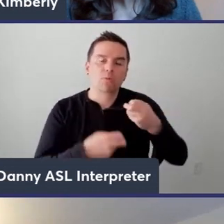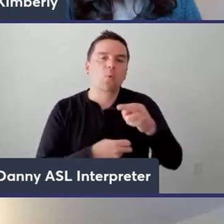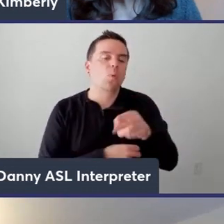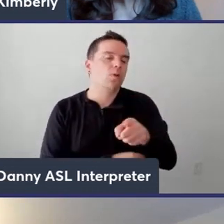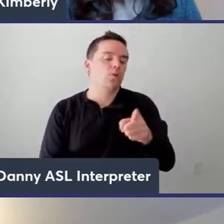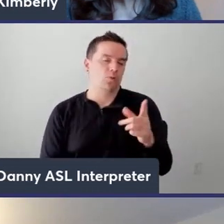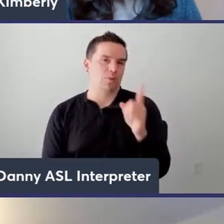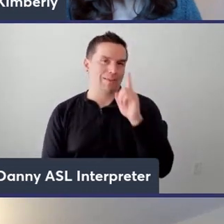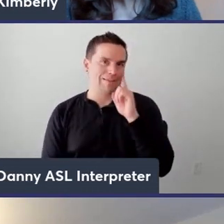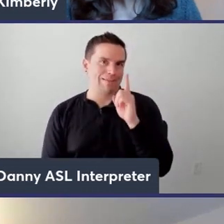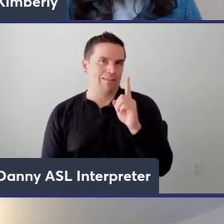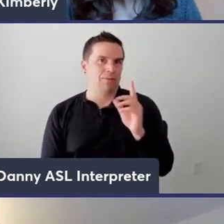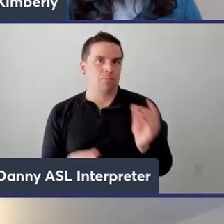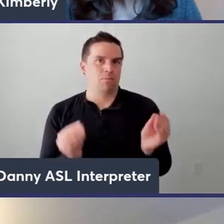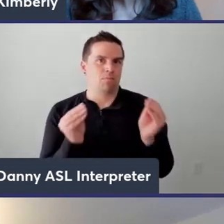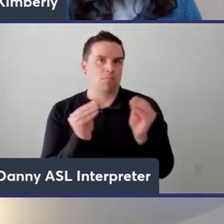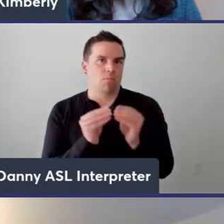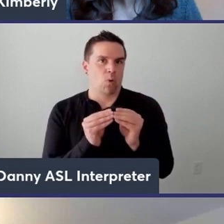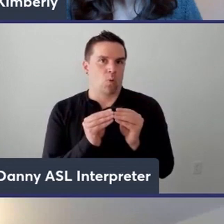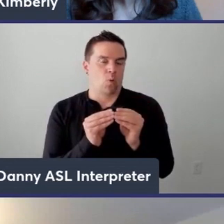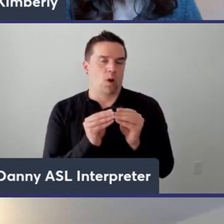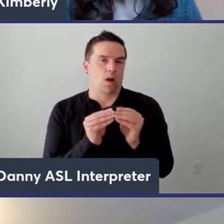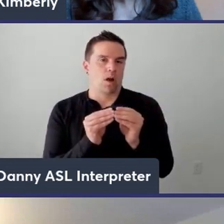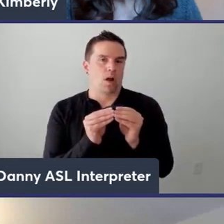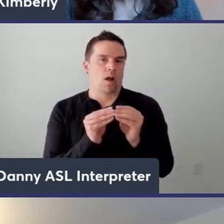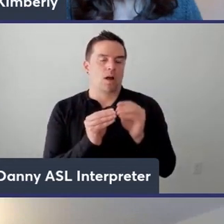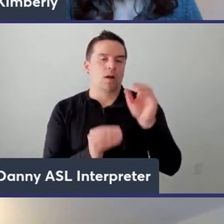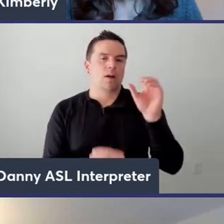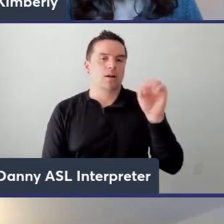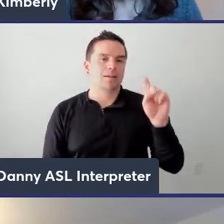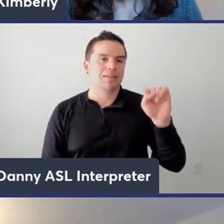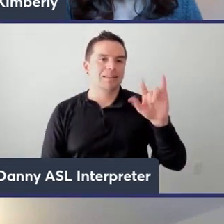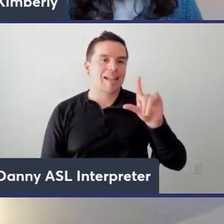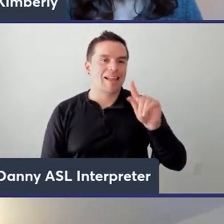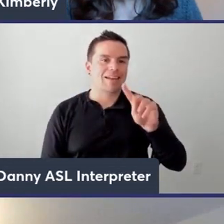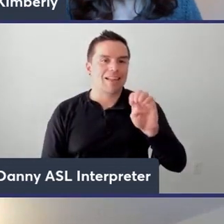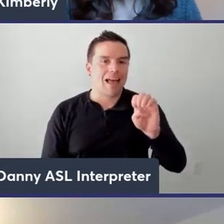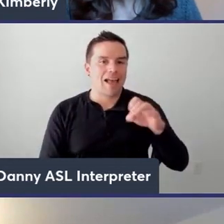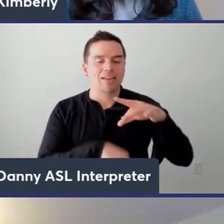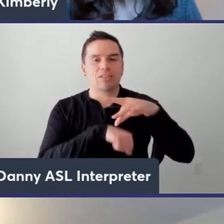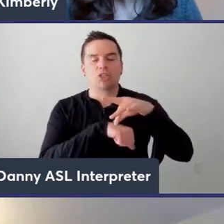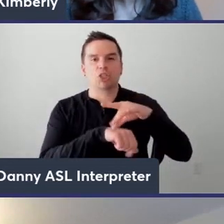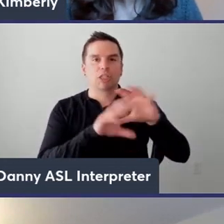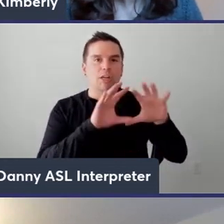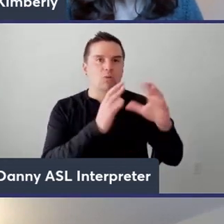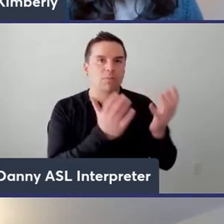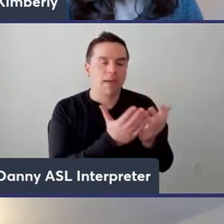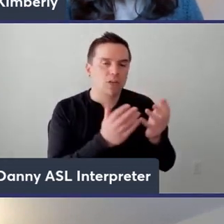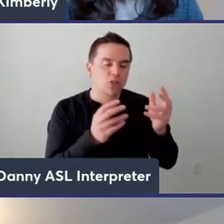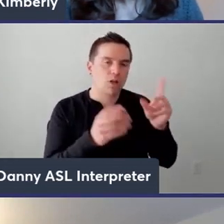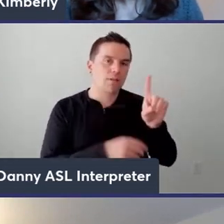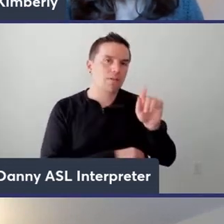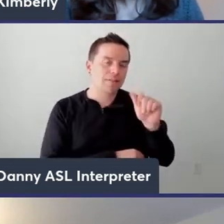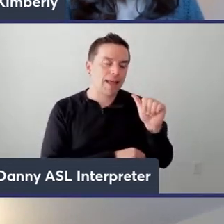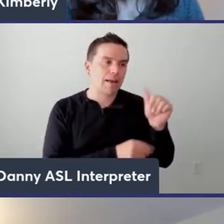a question earlier, is the satellite geospatial data coming in live? Or do you see a mixture of